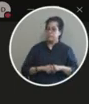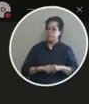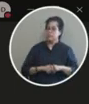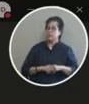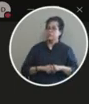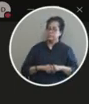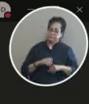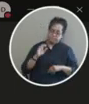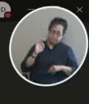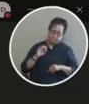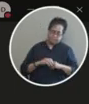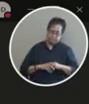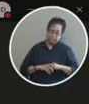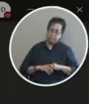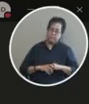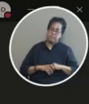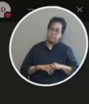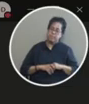Thank you.